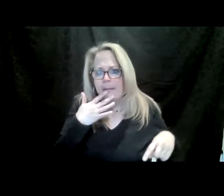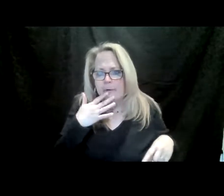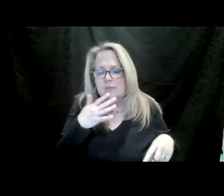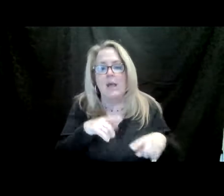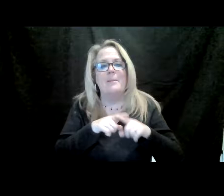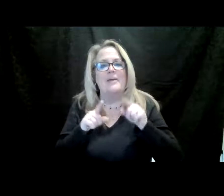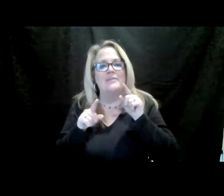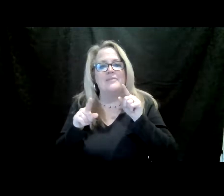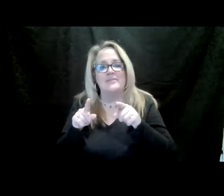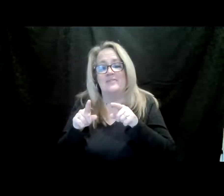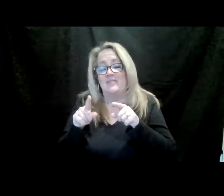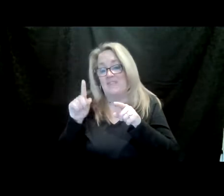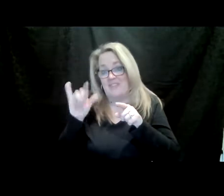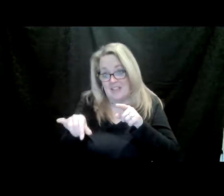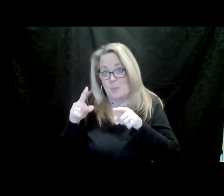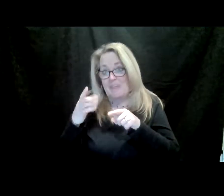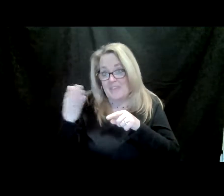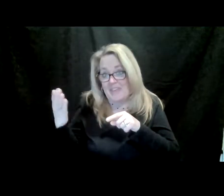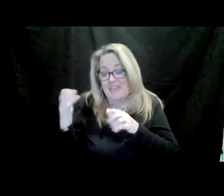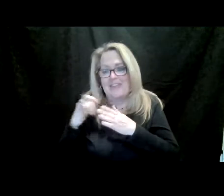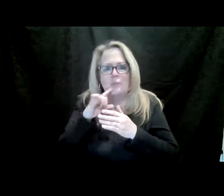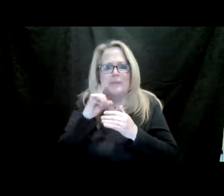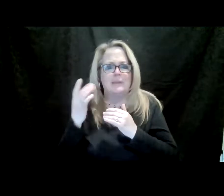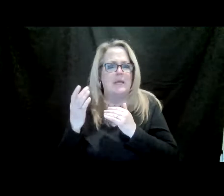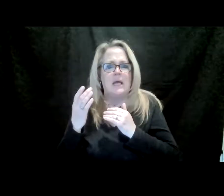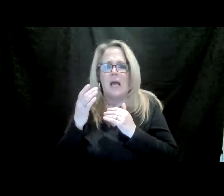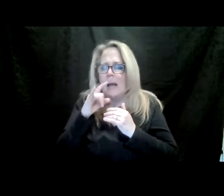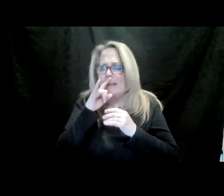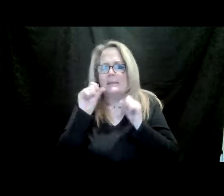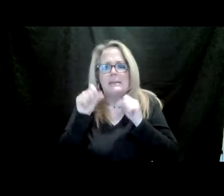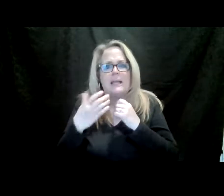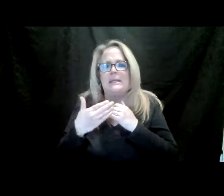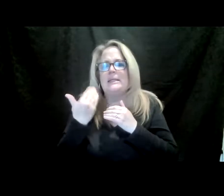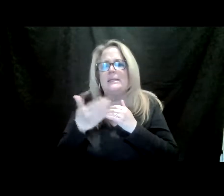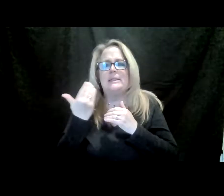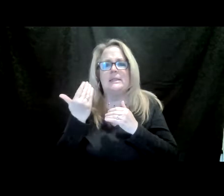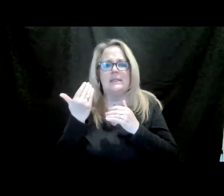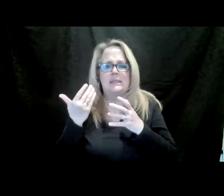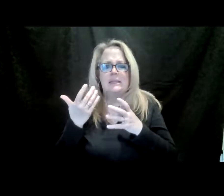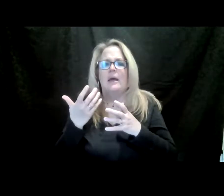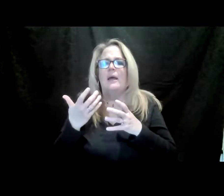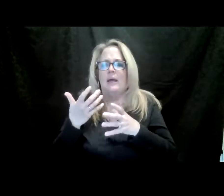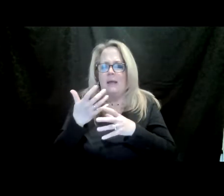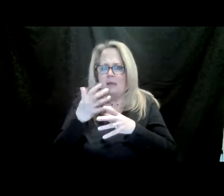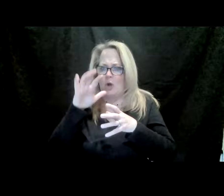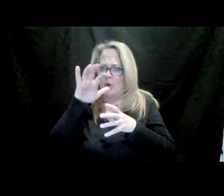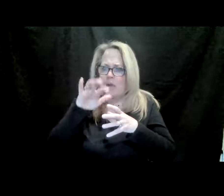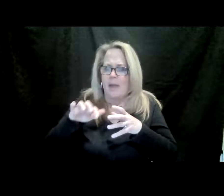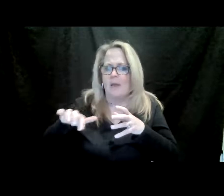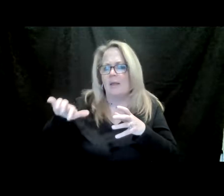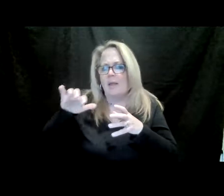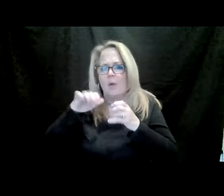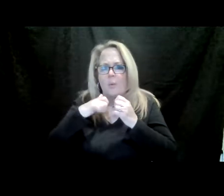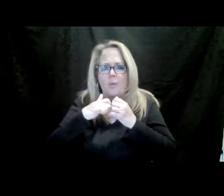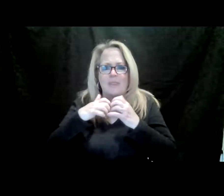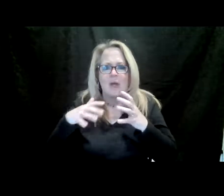video, one of those things that are easily, a child's hand can easily get kind of caught in without having to